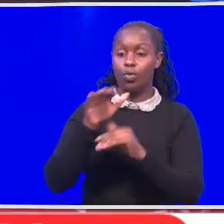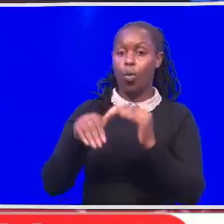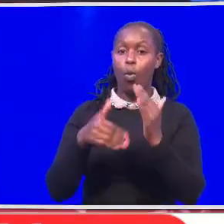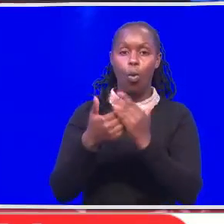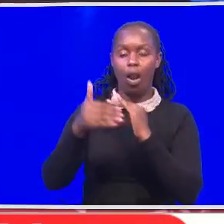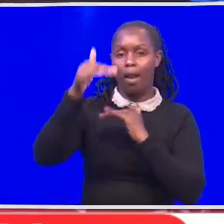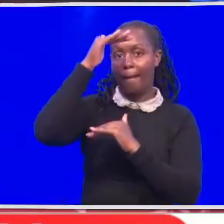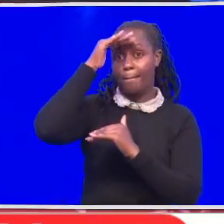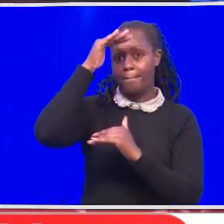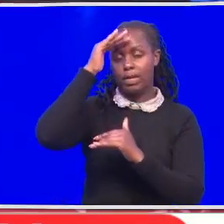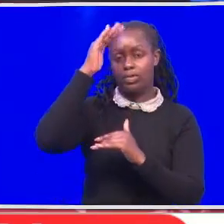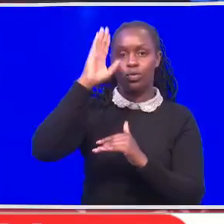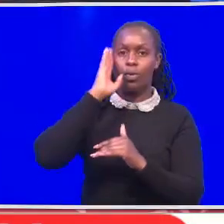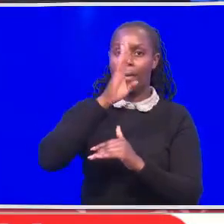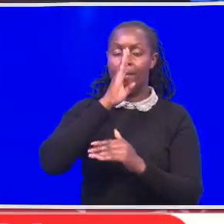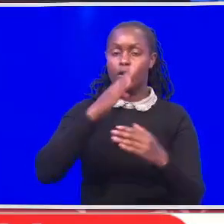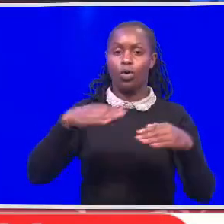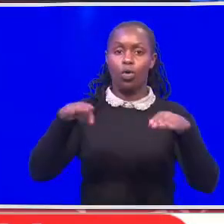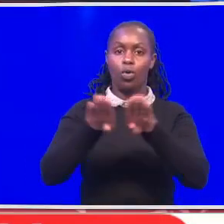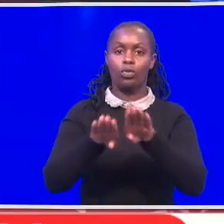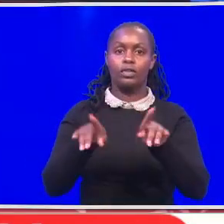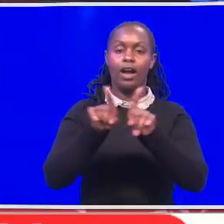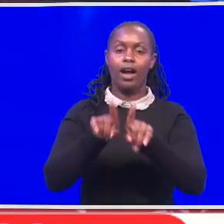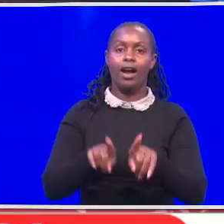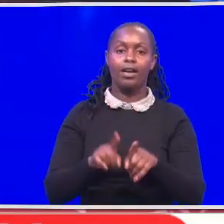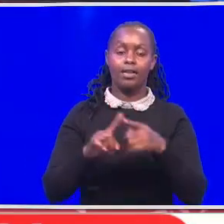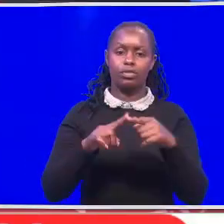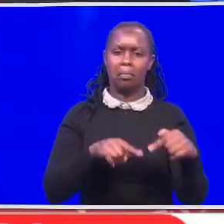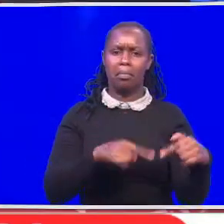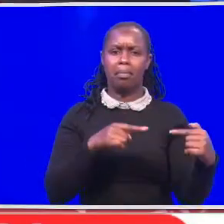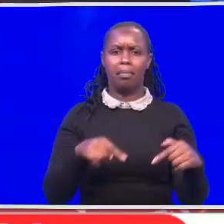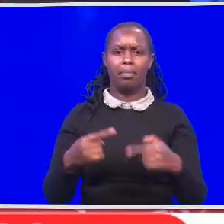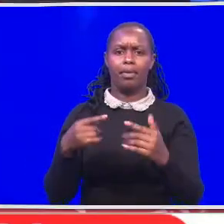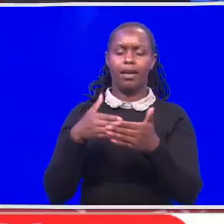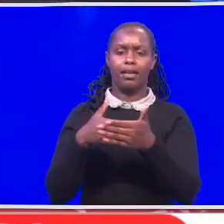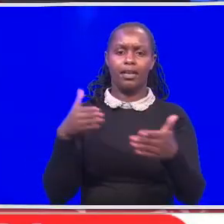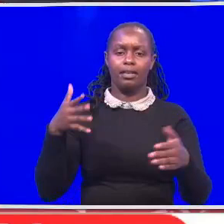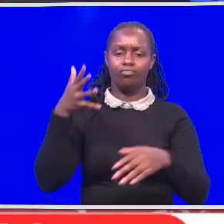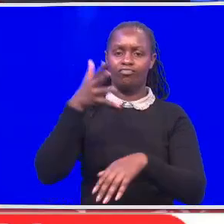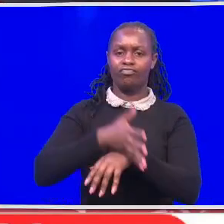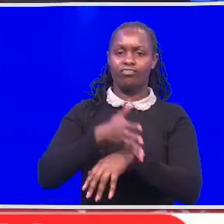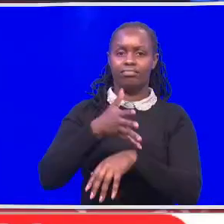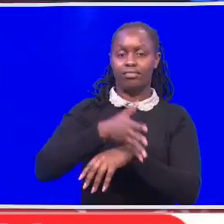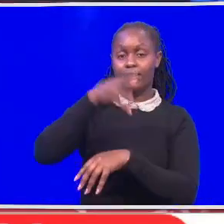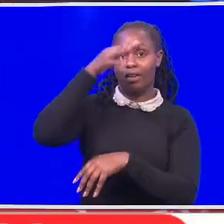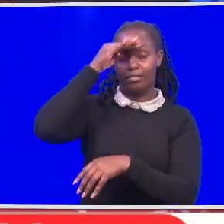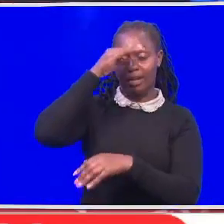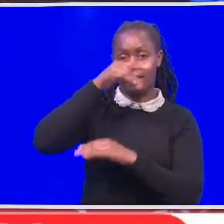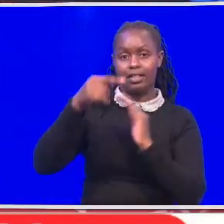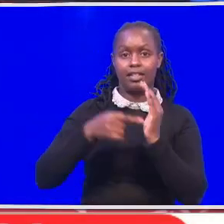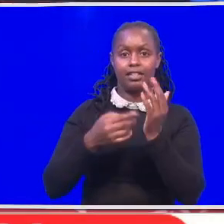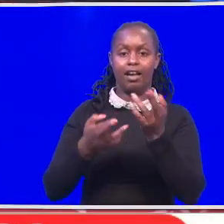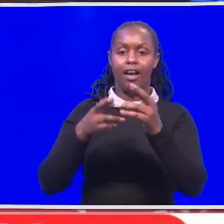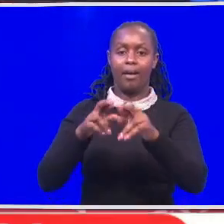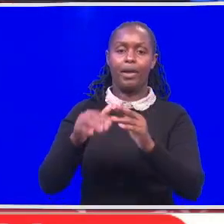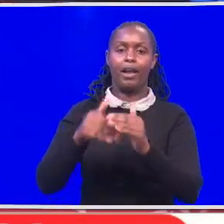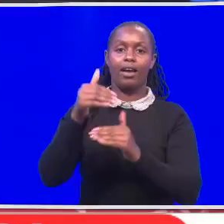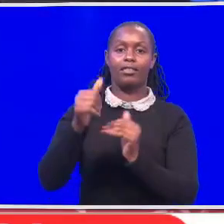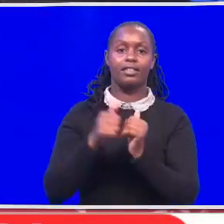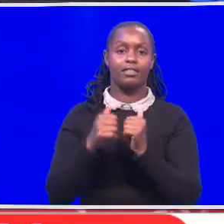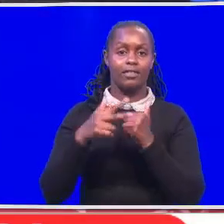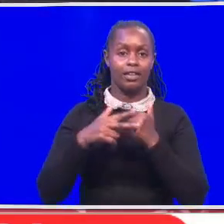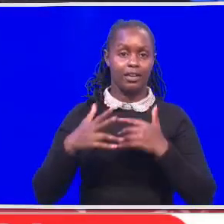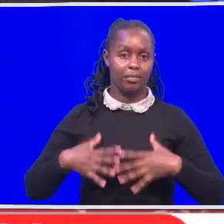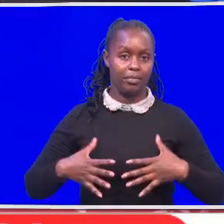Kirinyaga County as the war against illicit brew intensifies. This directive comes days after 17 people lost their